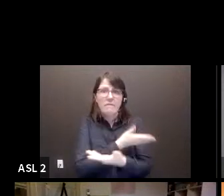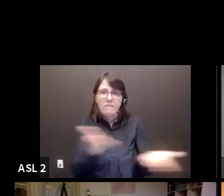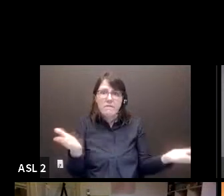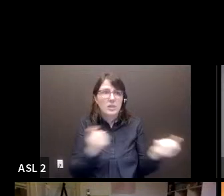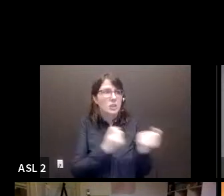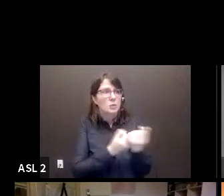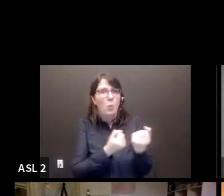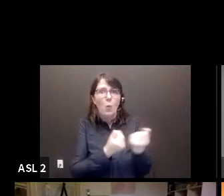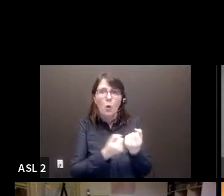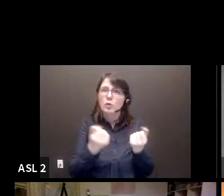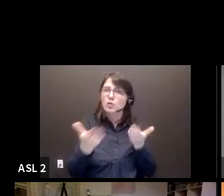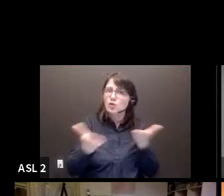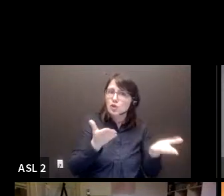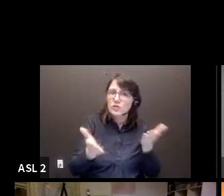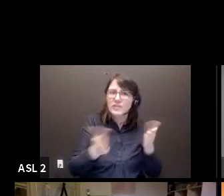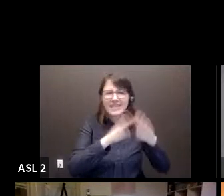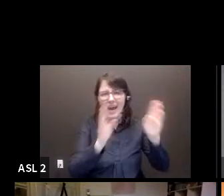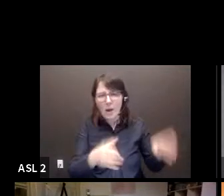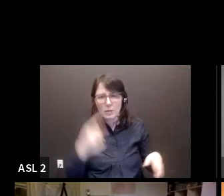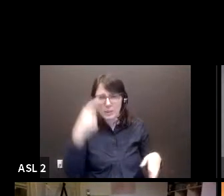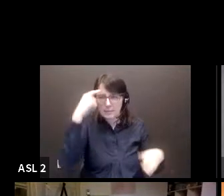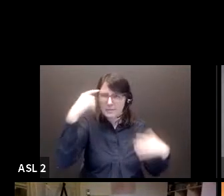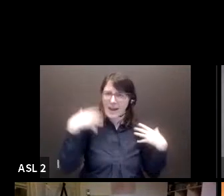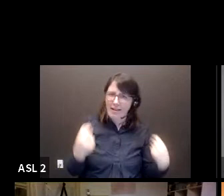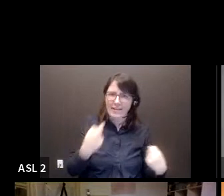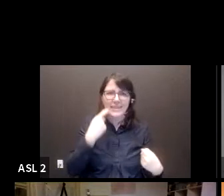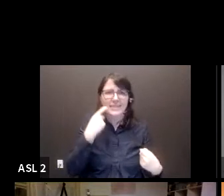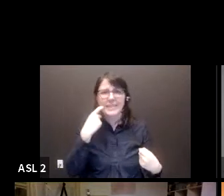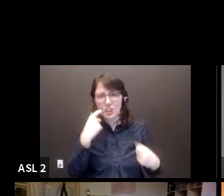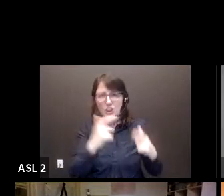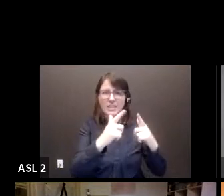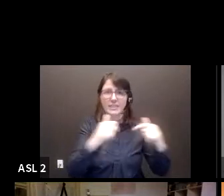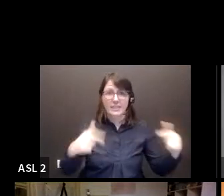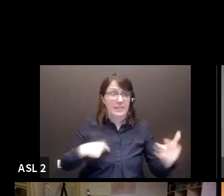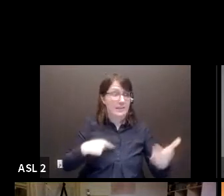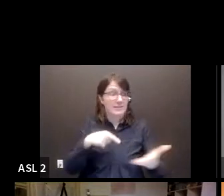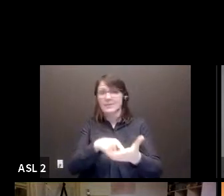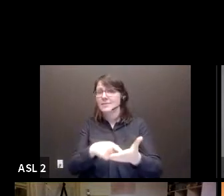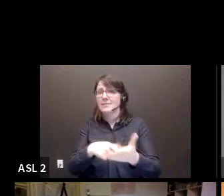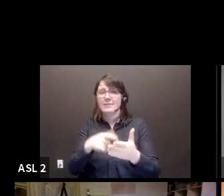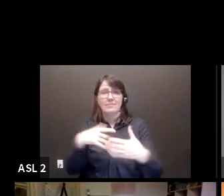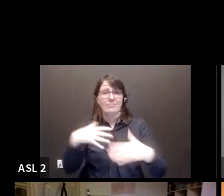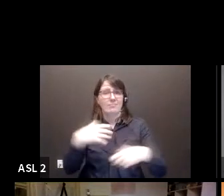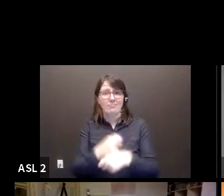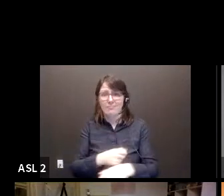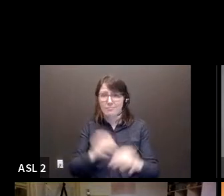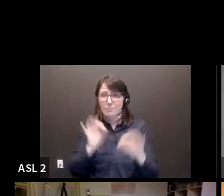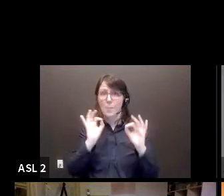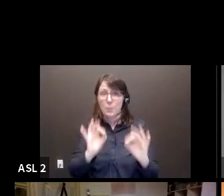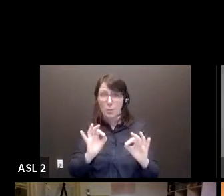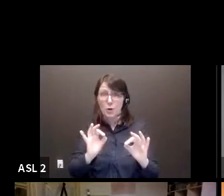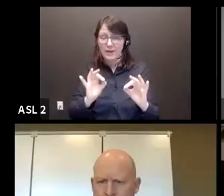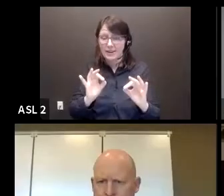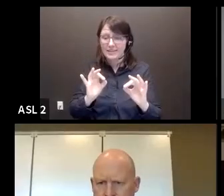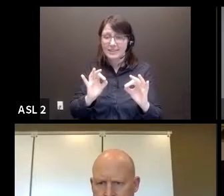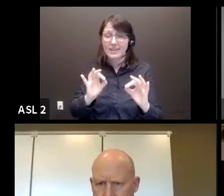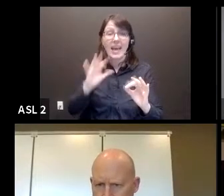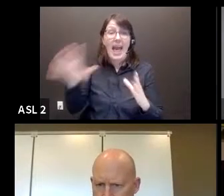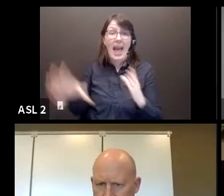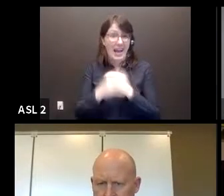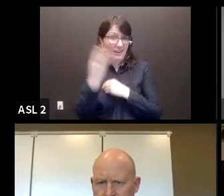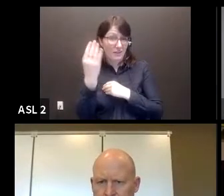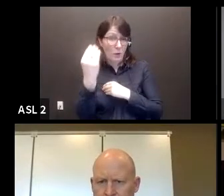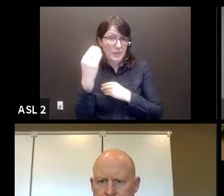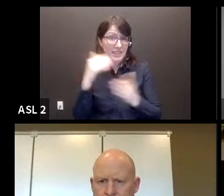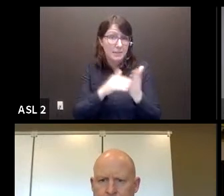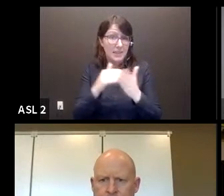health addictions housing etc i can have said it better myself but adding 14 million dollars to this forest is in no way